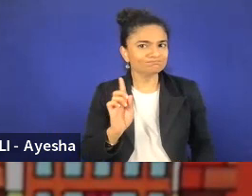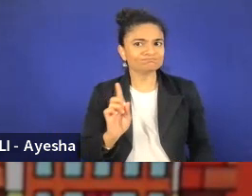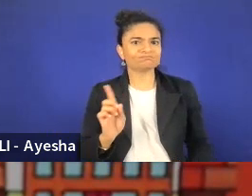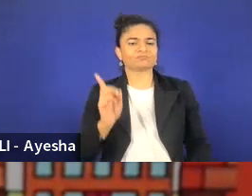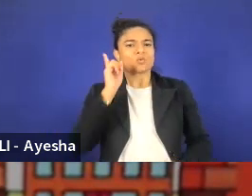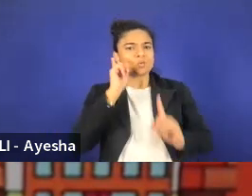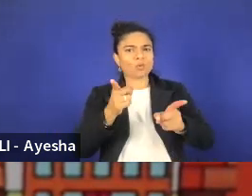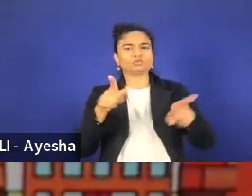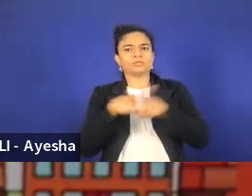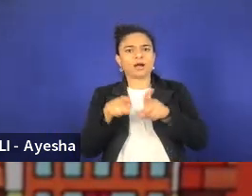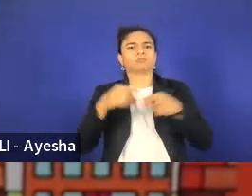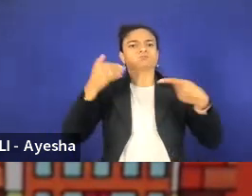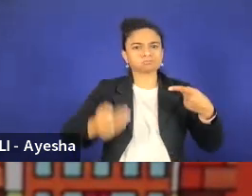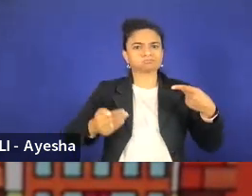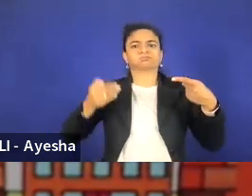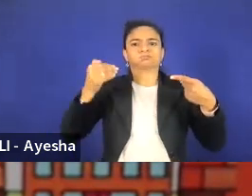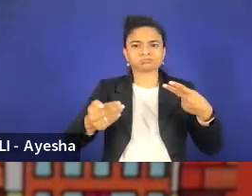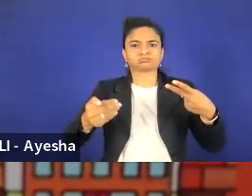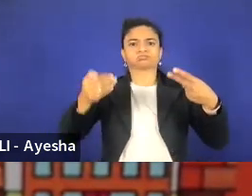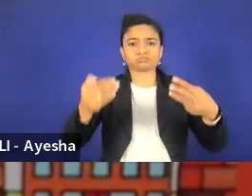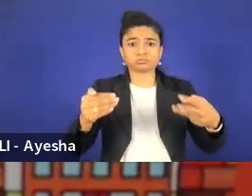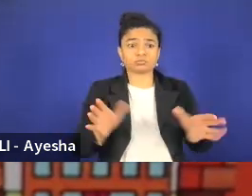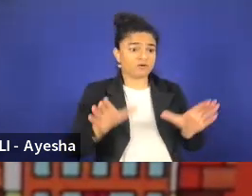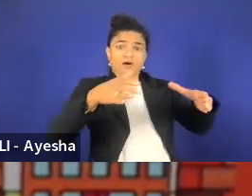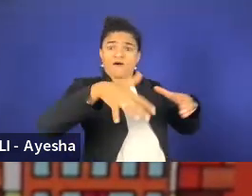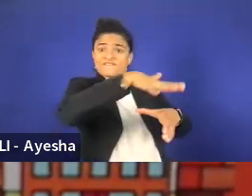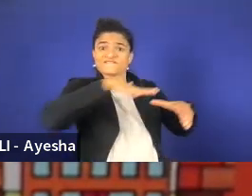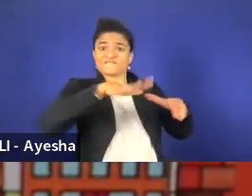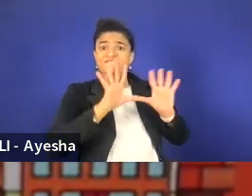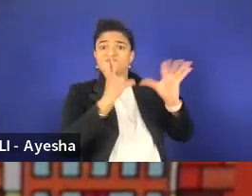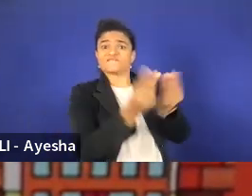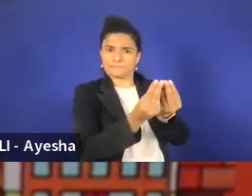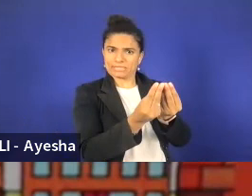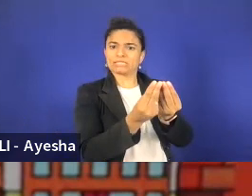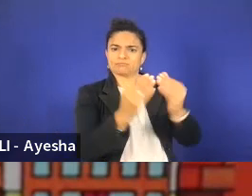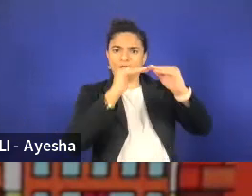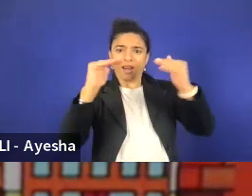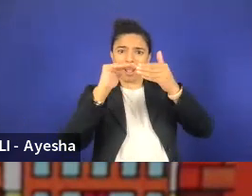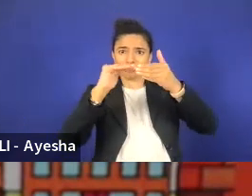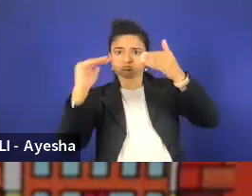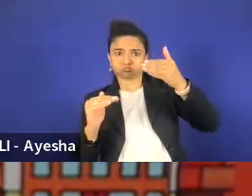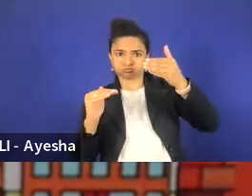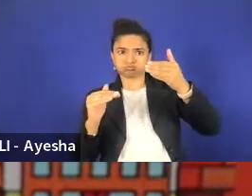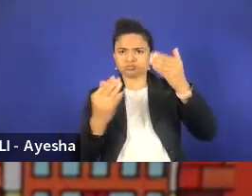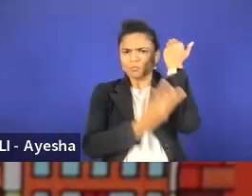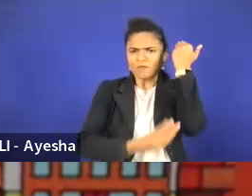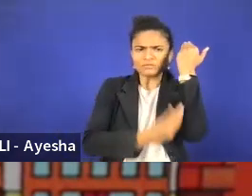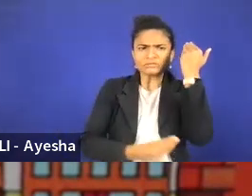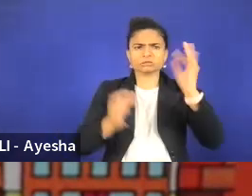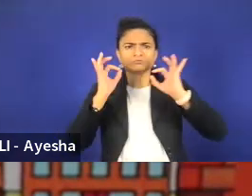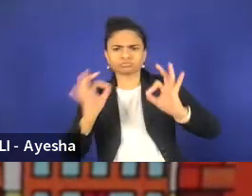qualify for the Disability Allowance Scheme, while another family member qualifies the family for the Poverty Benefit